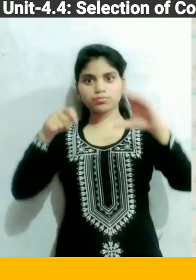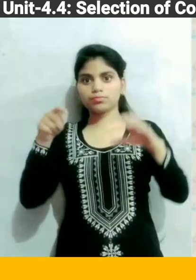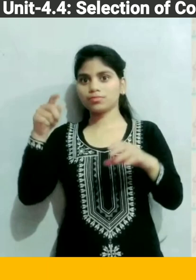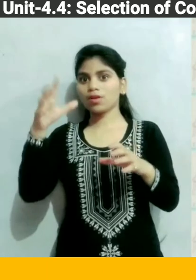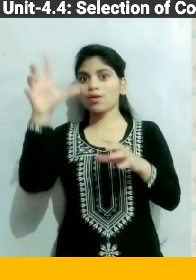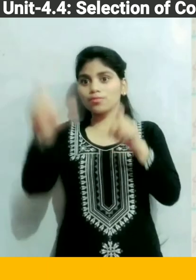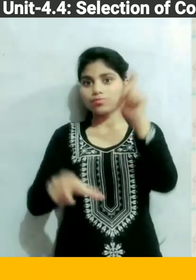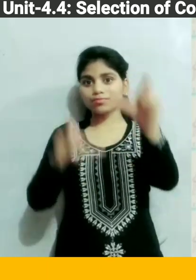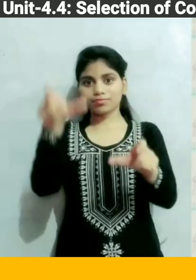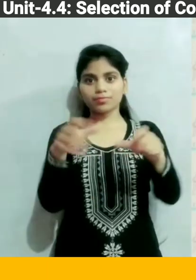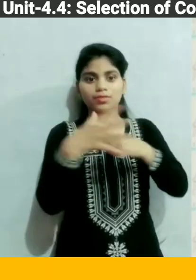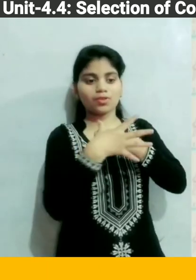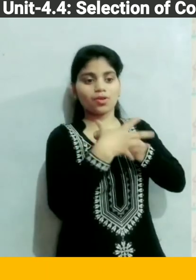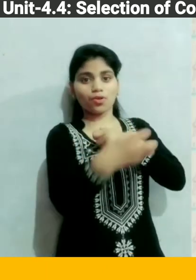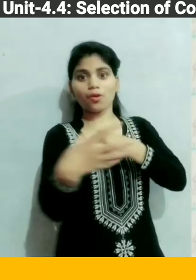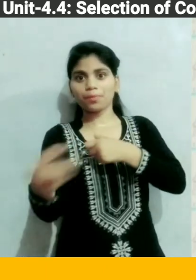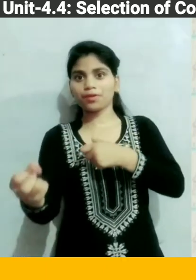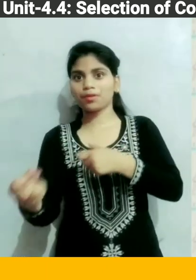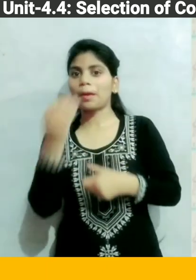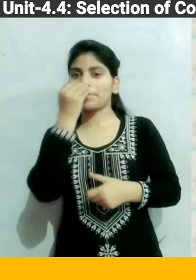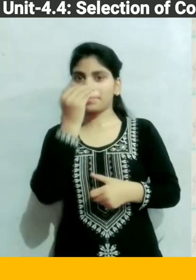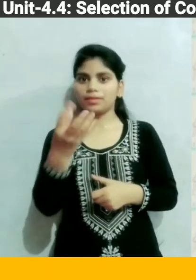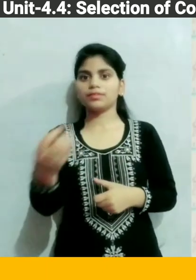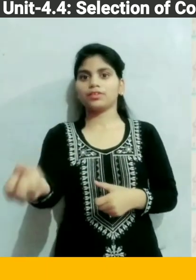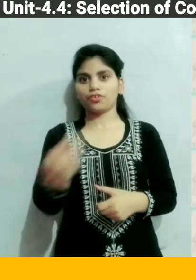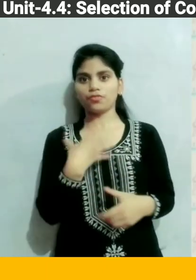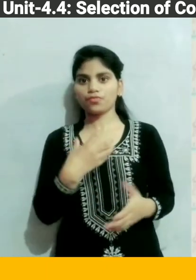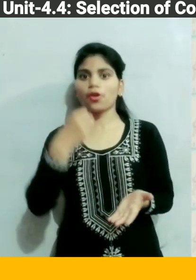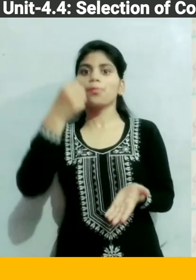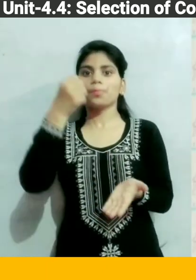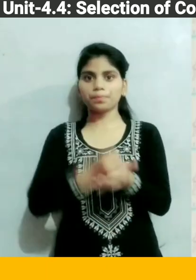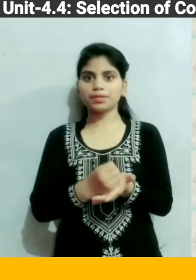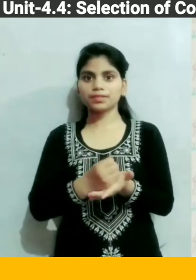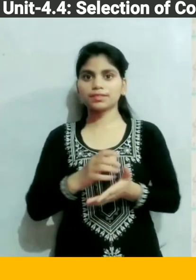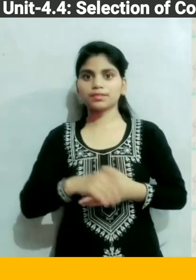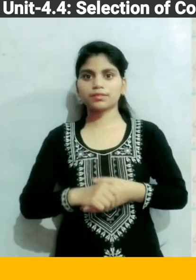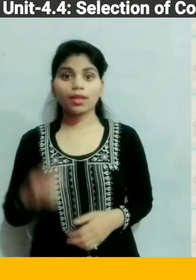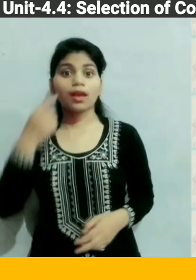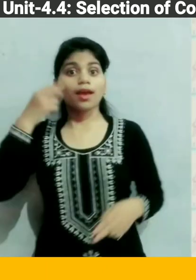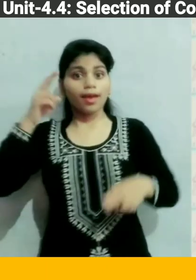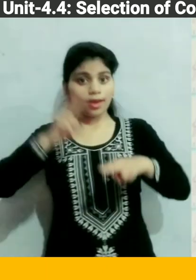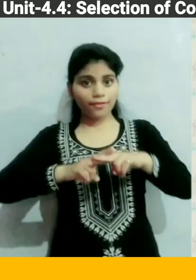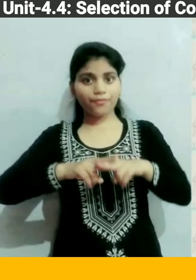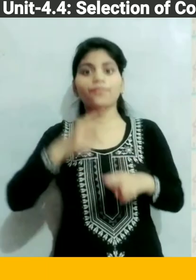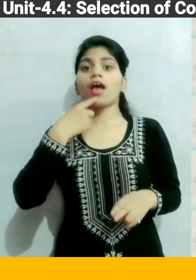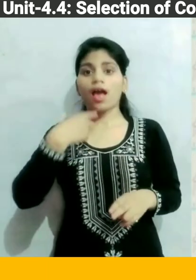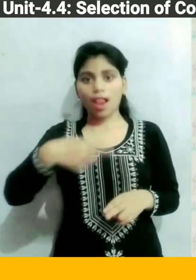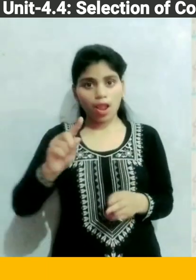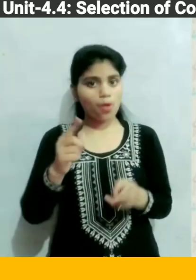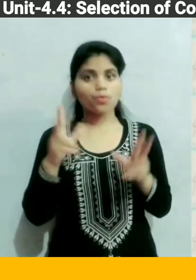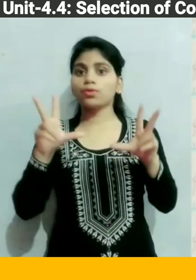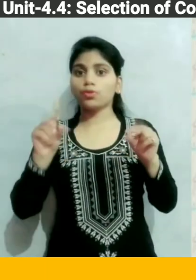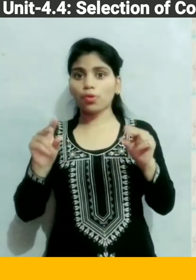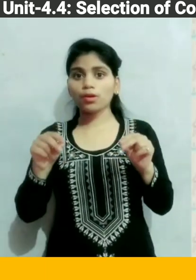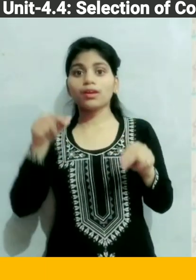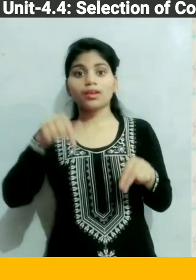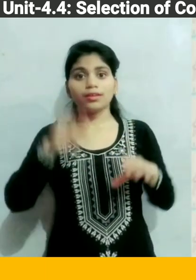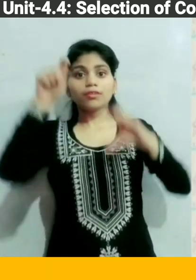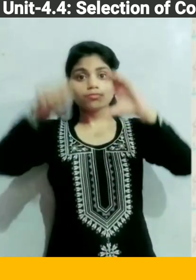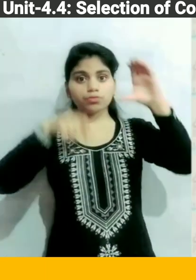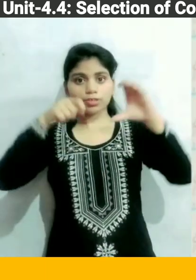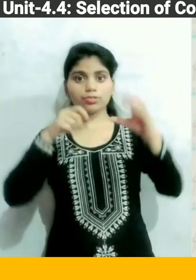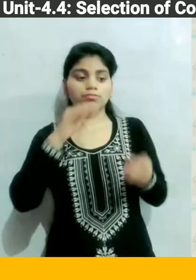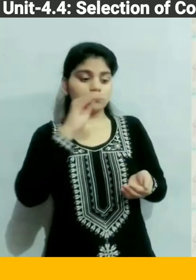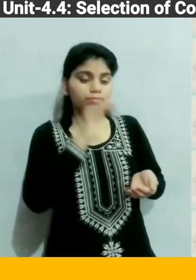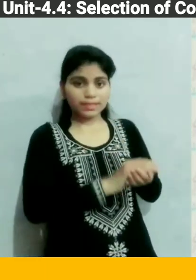brought to our notice for its acknowledgement in future editions. No part of this digital